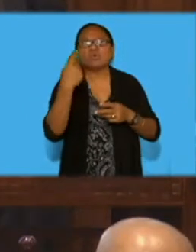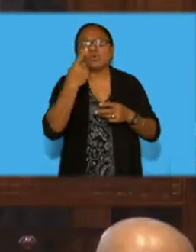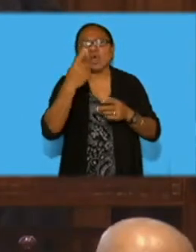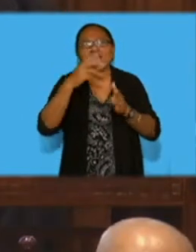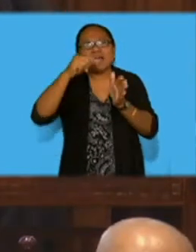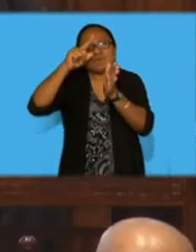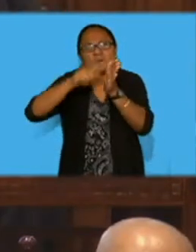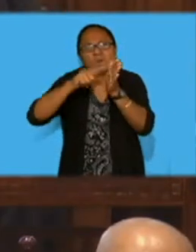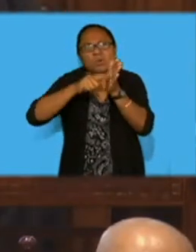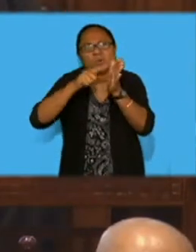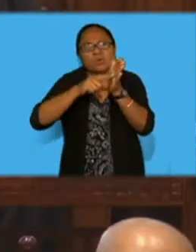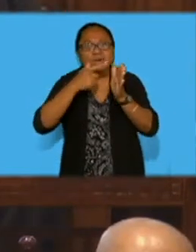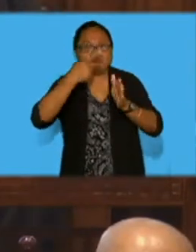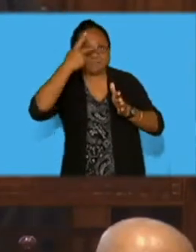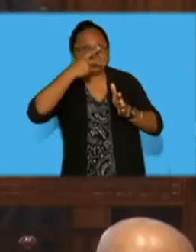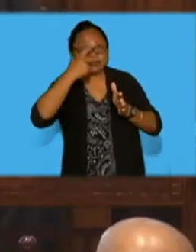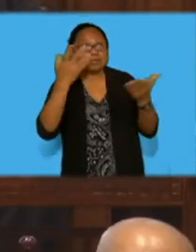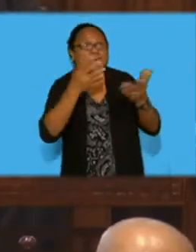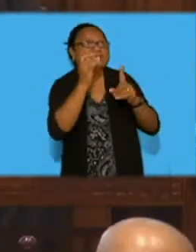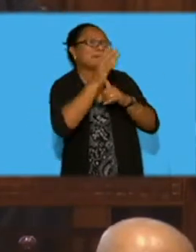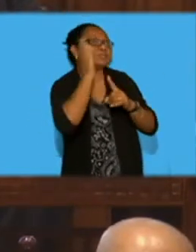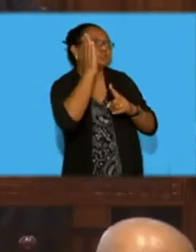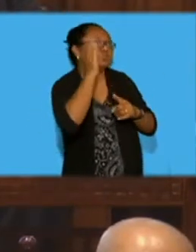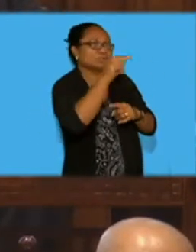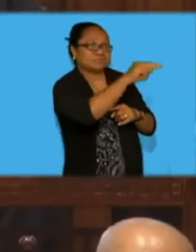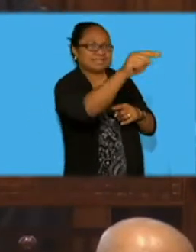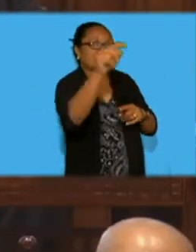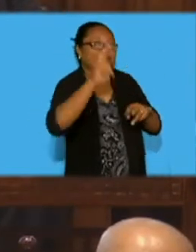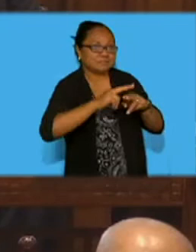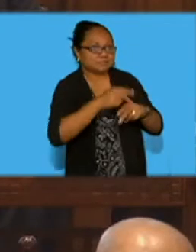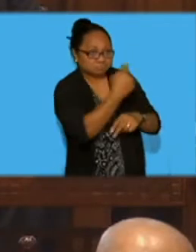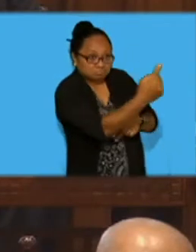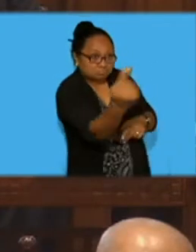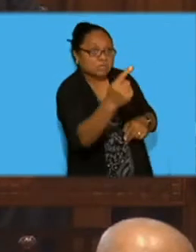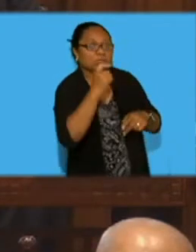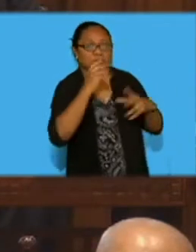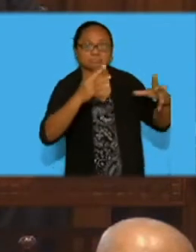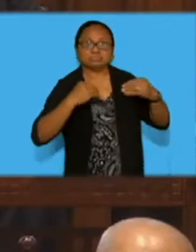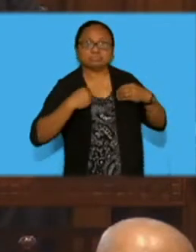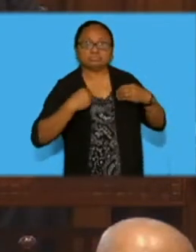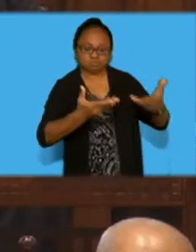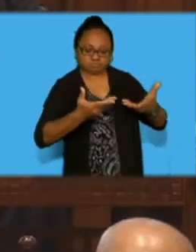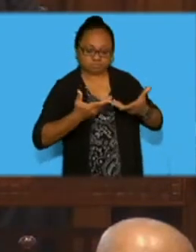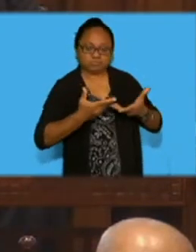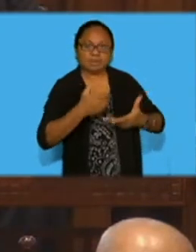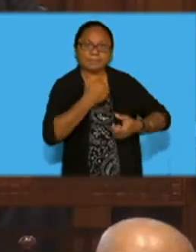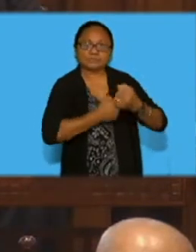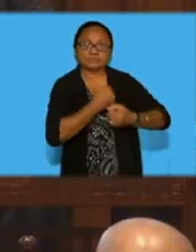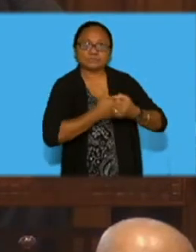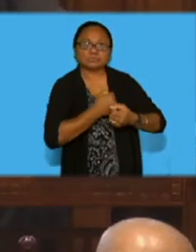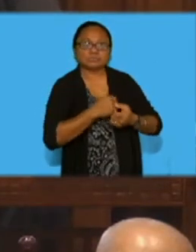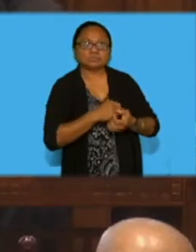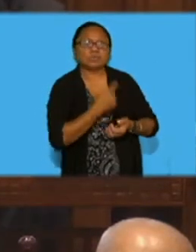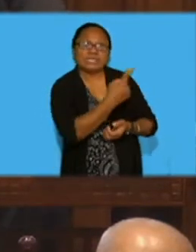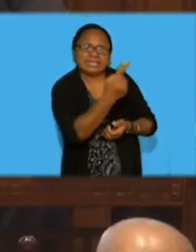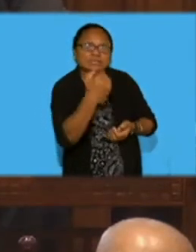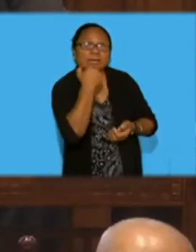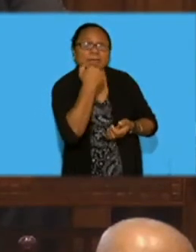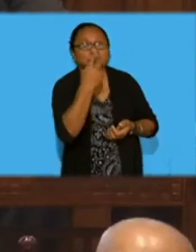at the different special schools throughout Fiji. All of them will get a device, Madam Speaker. It's very cheap, $200 Fijian dollars. In